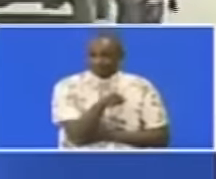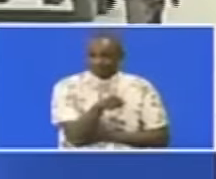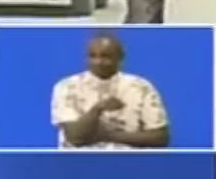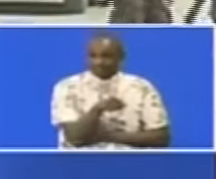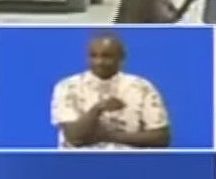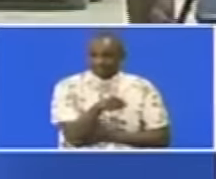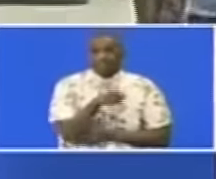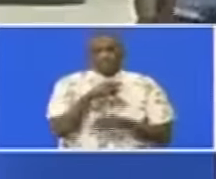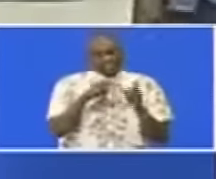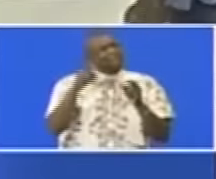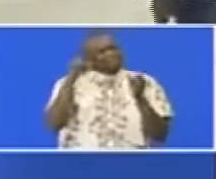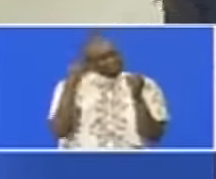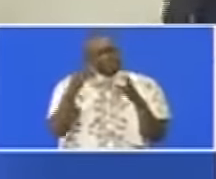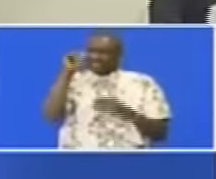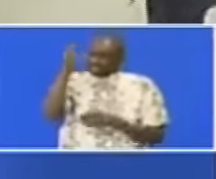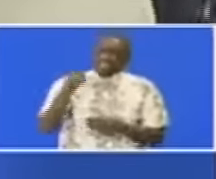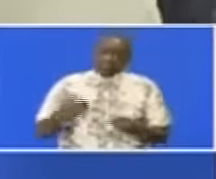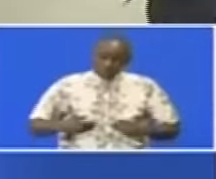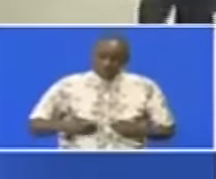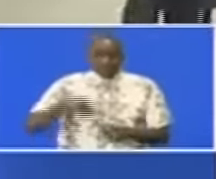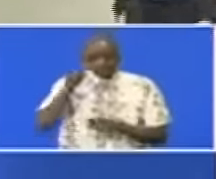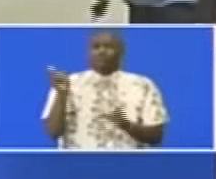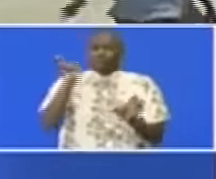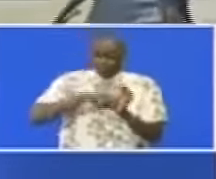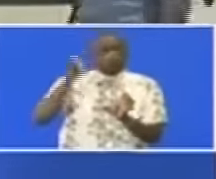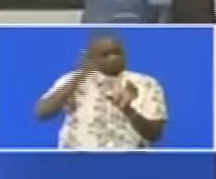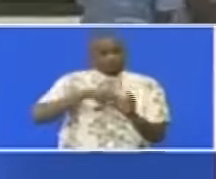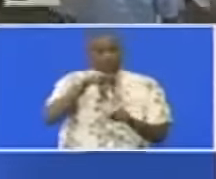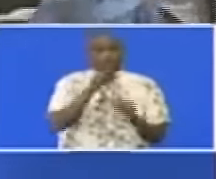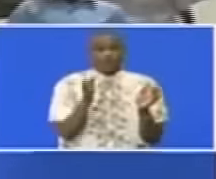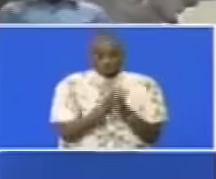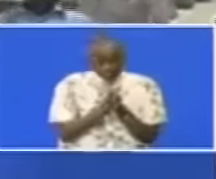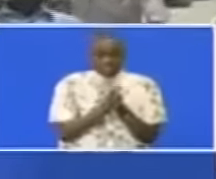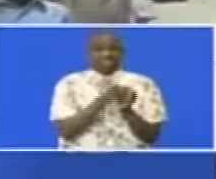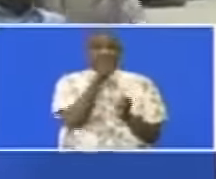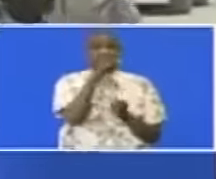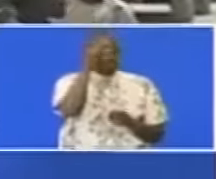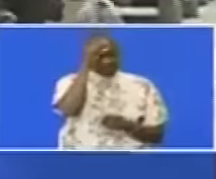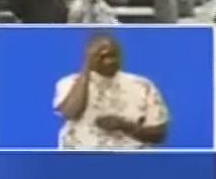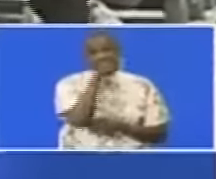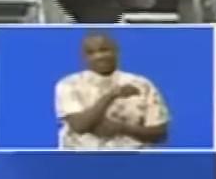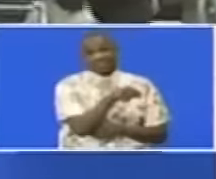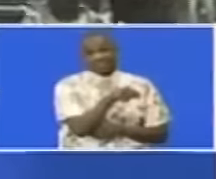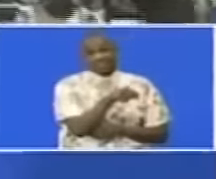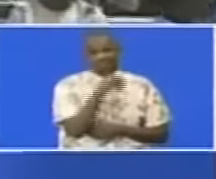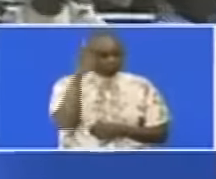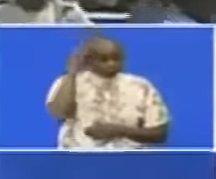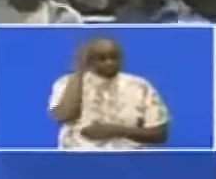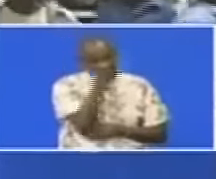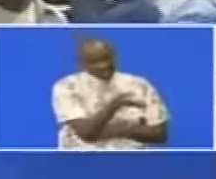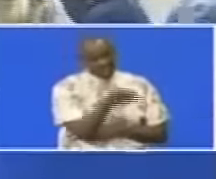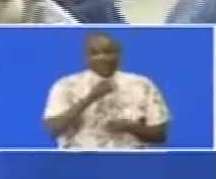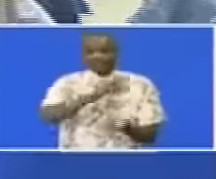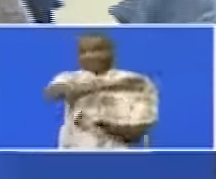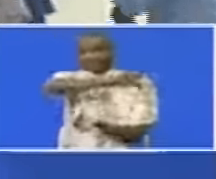unknown to Kenyans, hundreds of Kenyan youth were enlisted to fight alongside the transition of federal government. When the ICU fell to the Somali